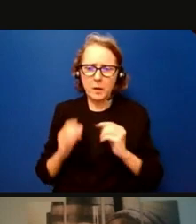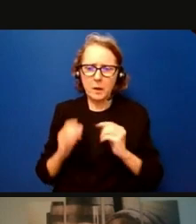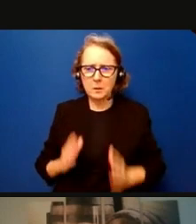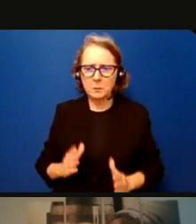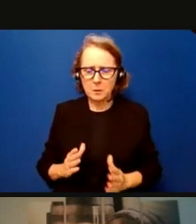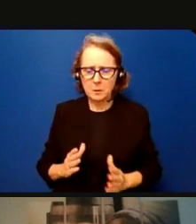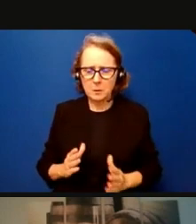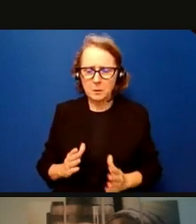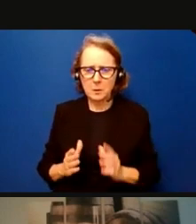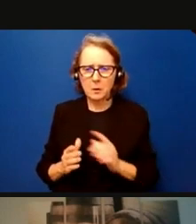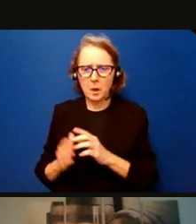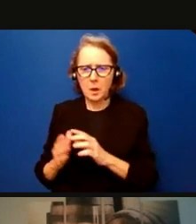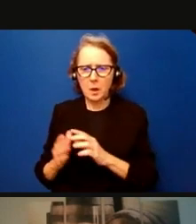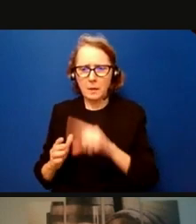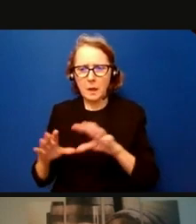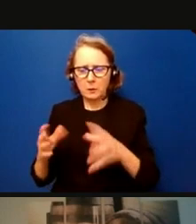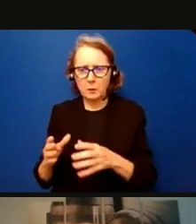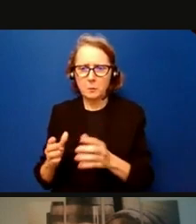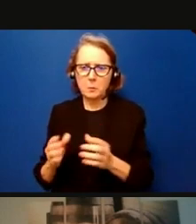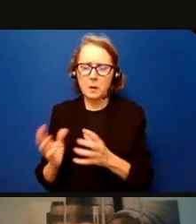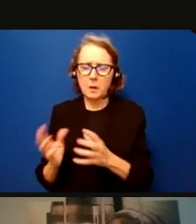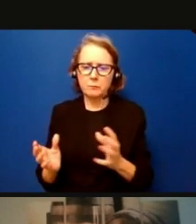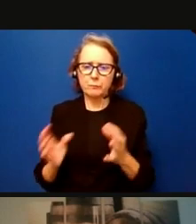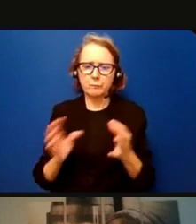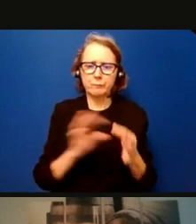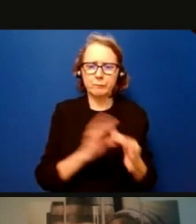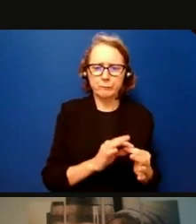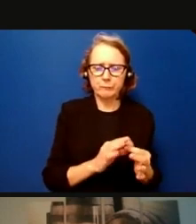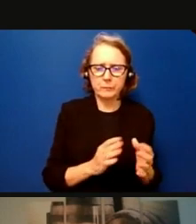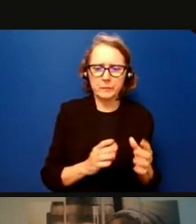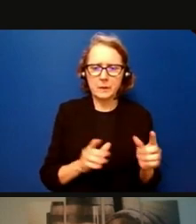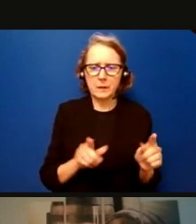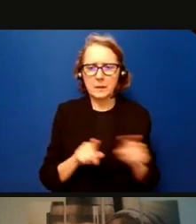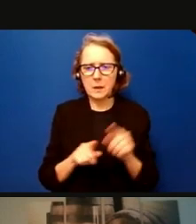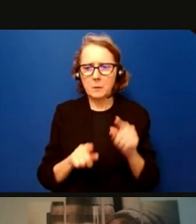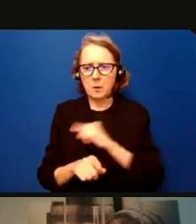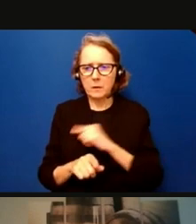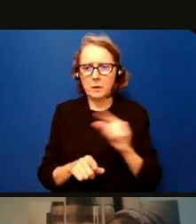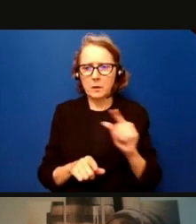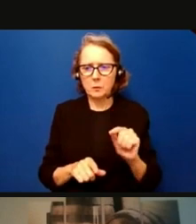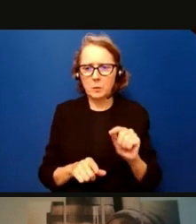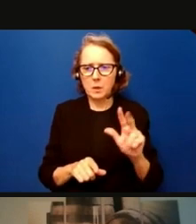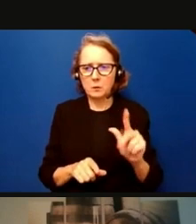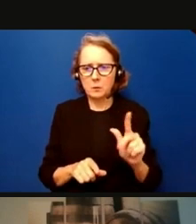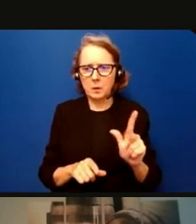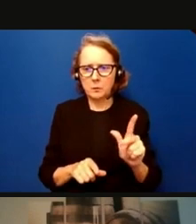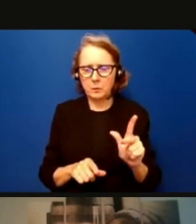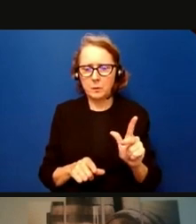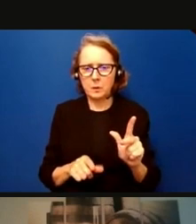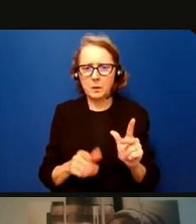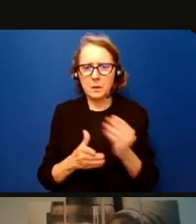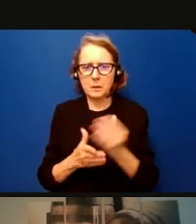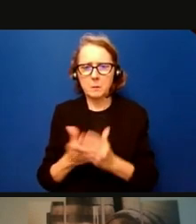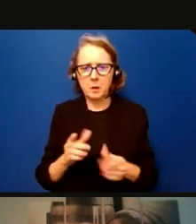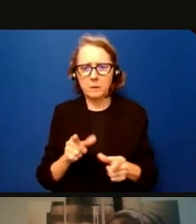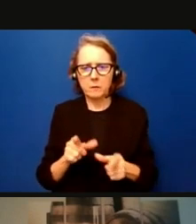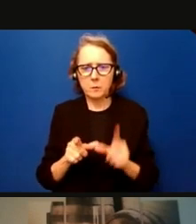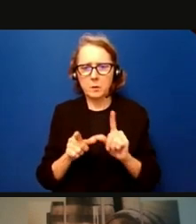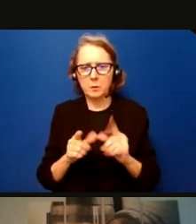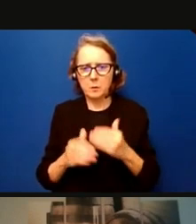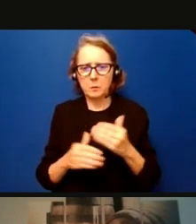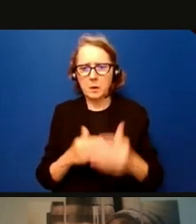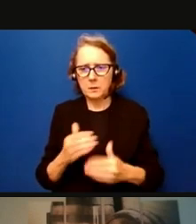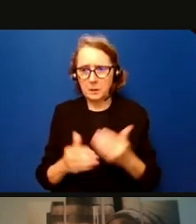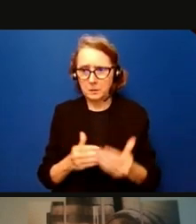And so those will roll into that same qualification in 2023 if they, as part of that renewal process.